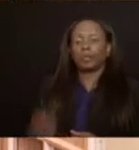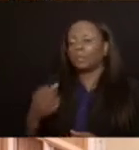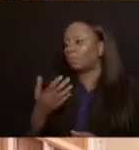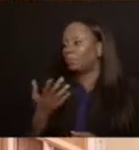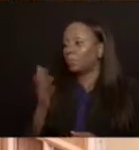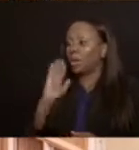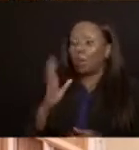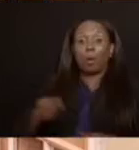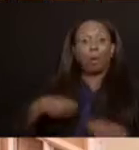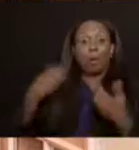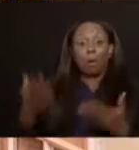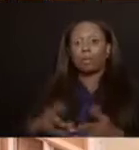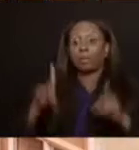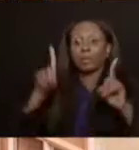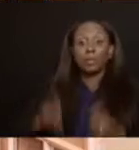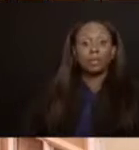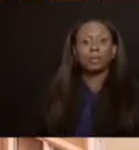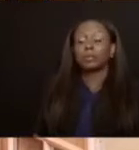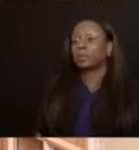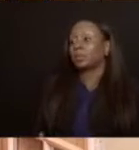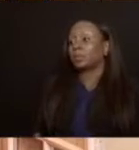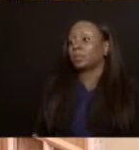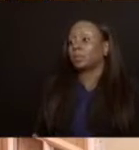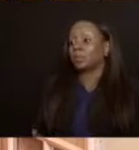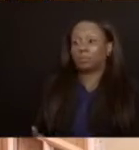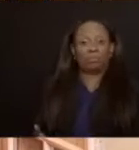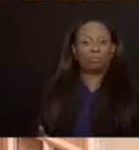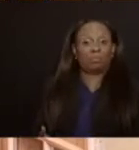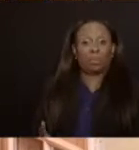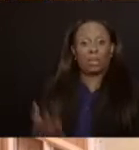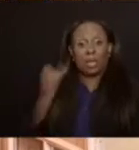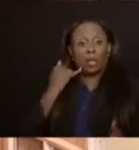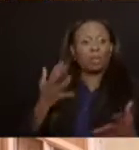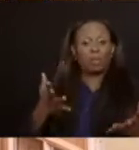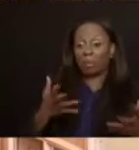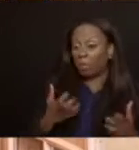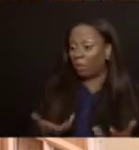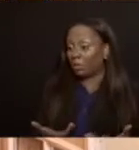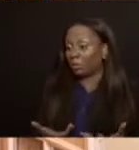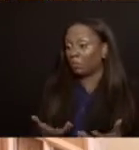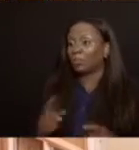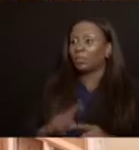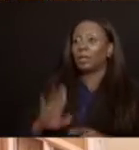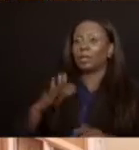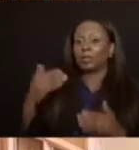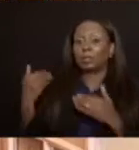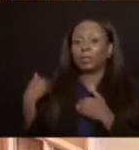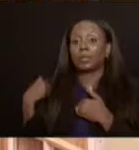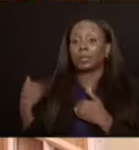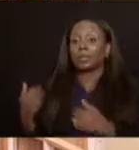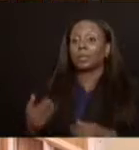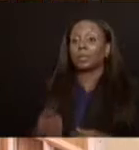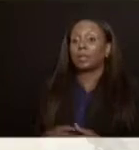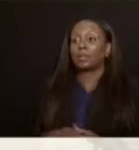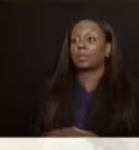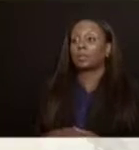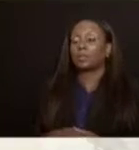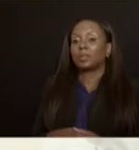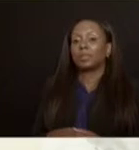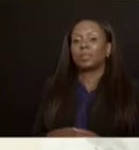test at X amount for the convenience sake. People do that all the time in this world. I think someone had